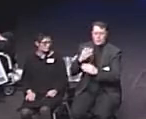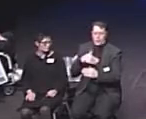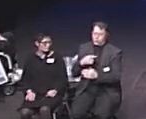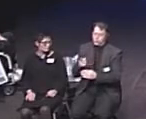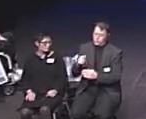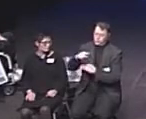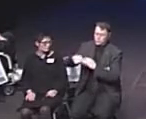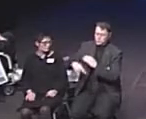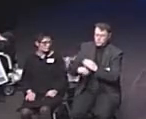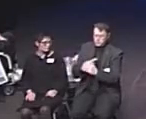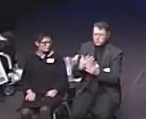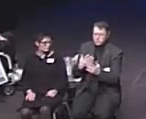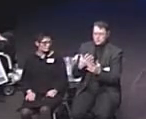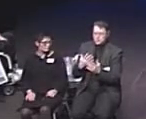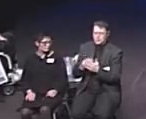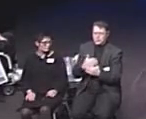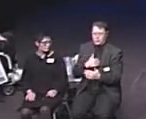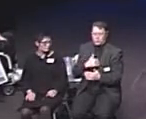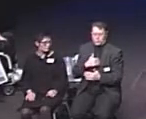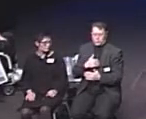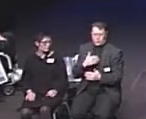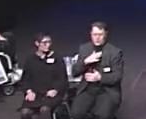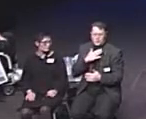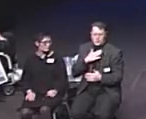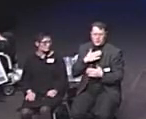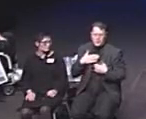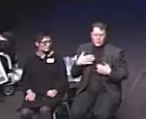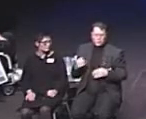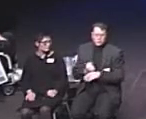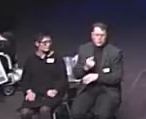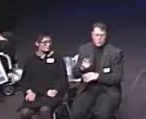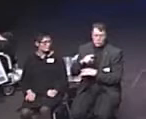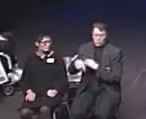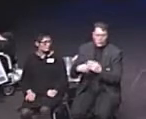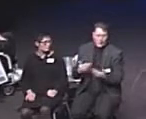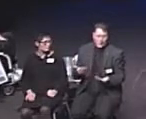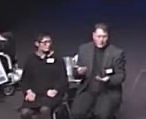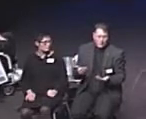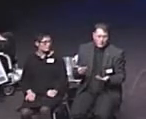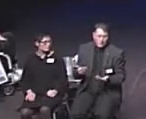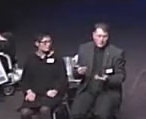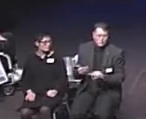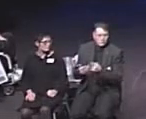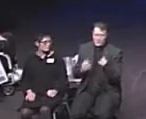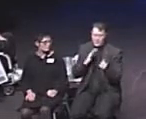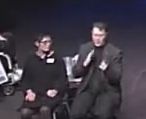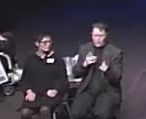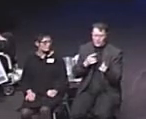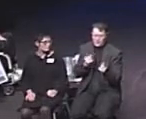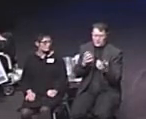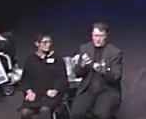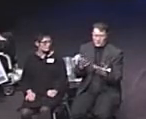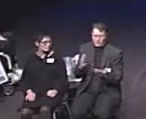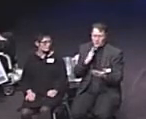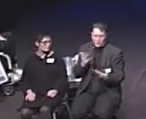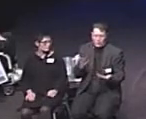come to get the joy of it, but also because if they don't come, if you don't tell us what you need and what